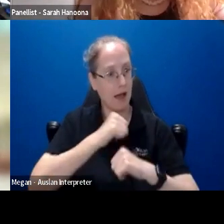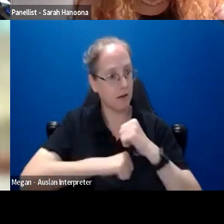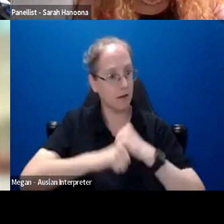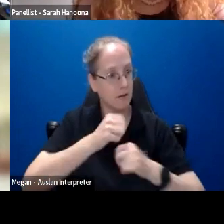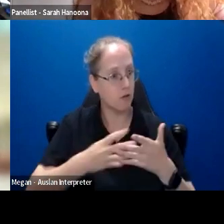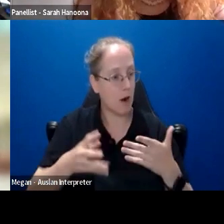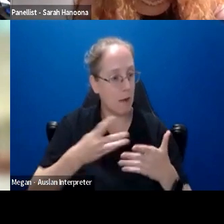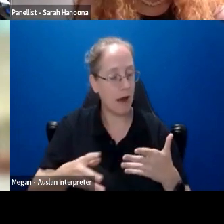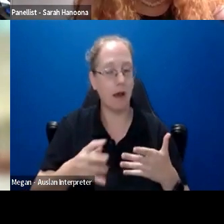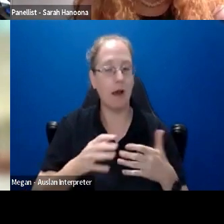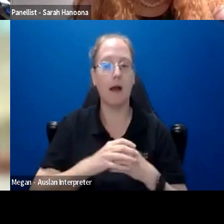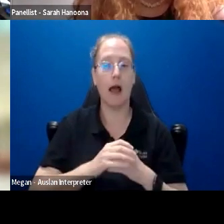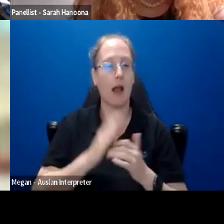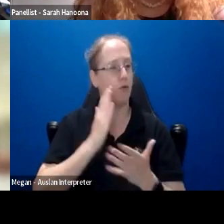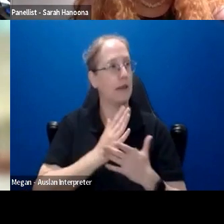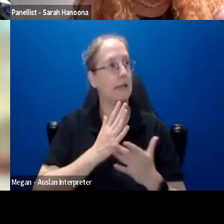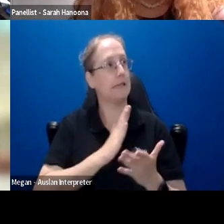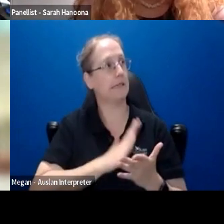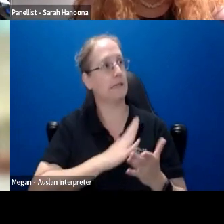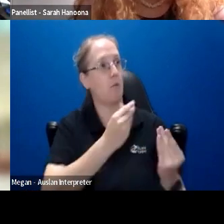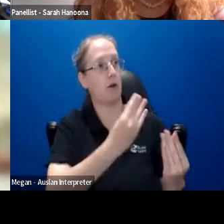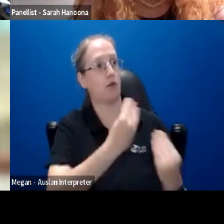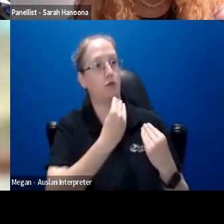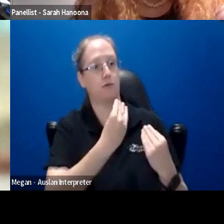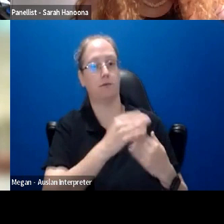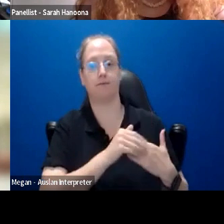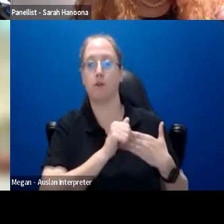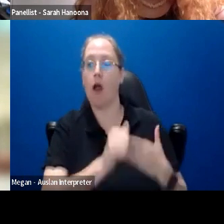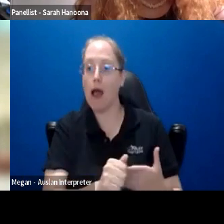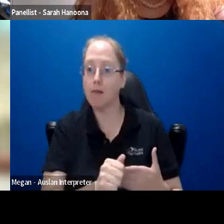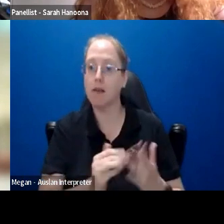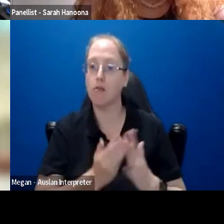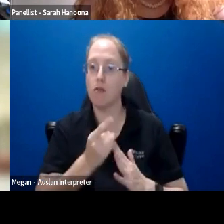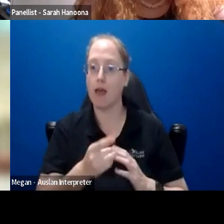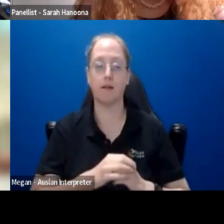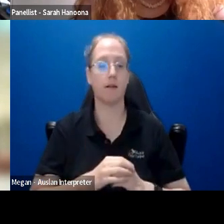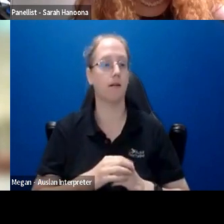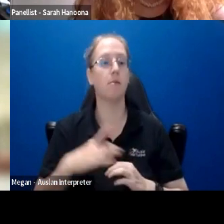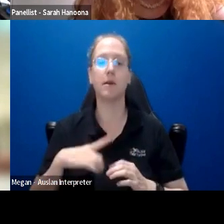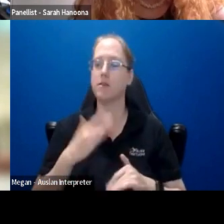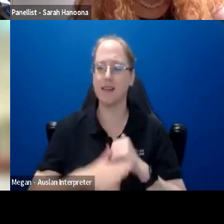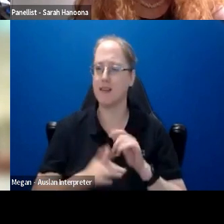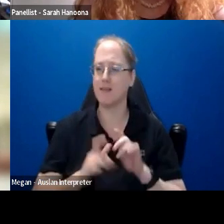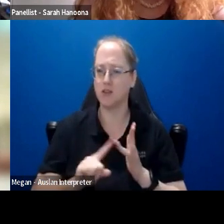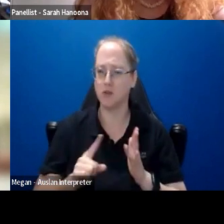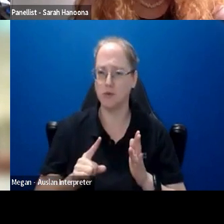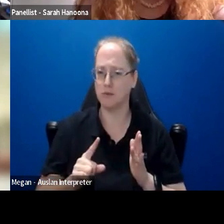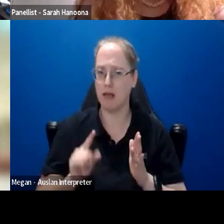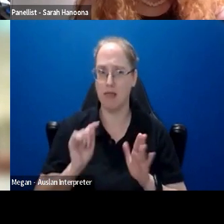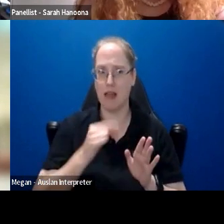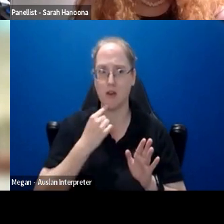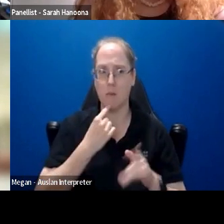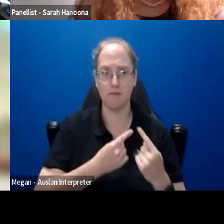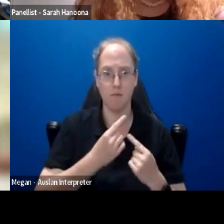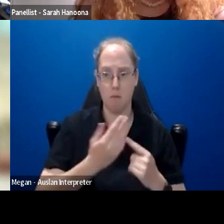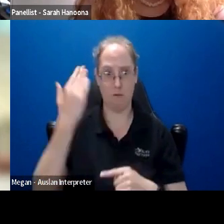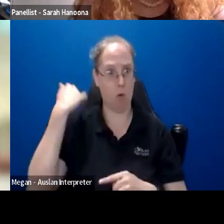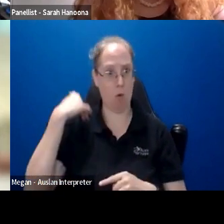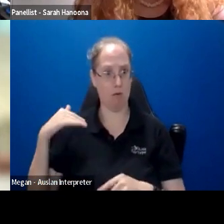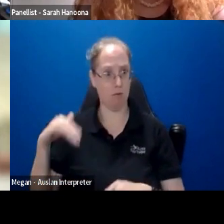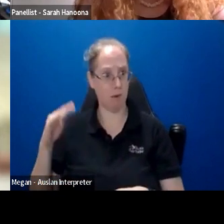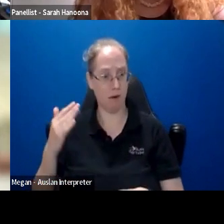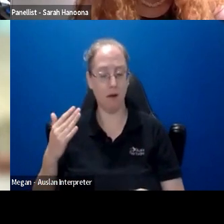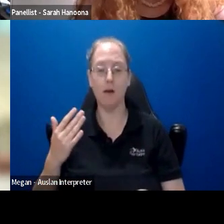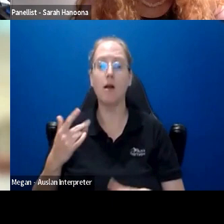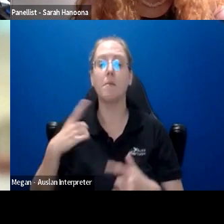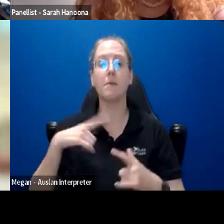like someone to guide me on this, because like I never did the stuff that I'm doing here, because like the